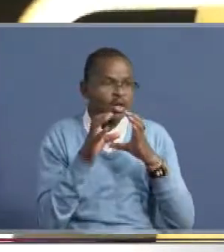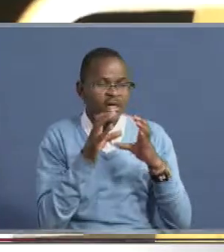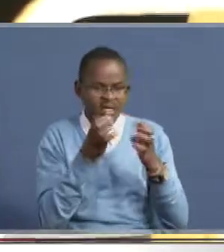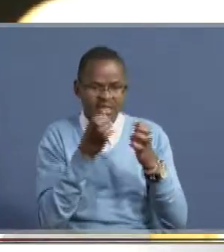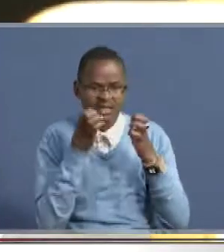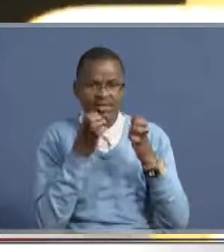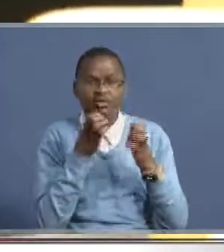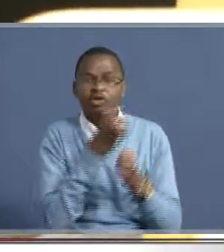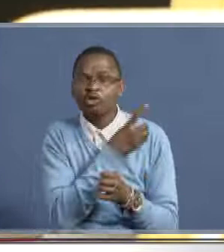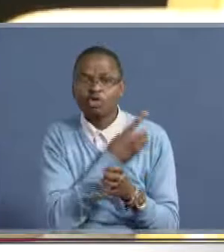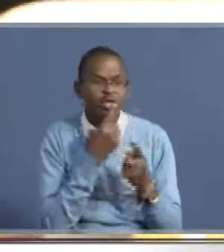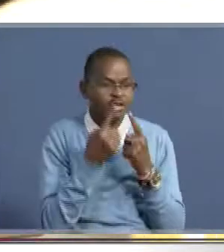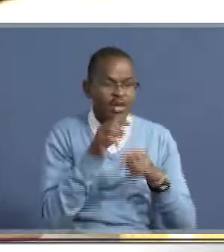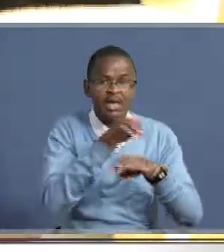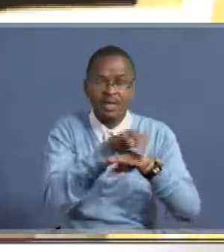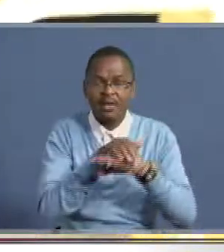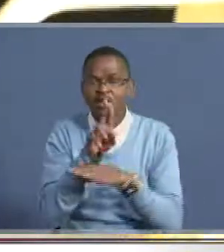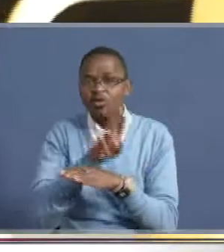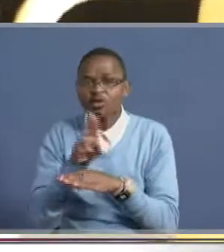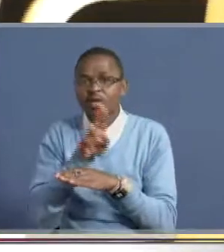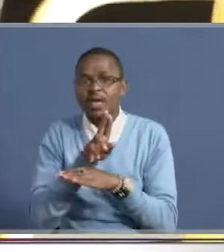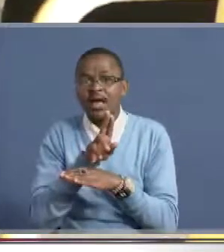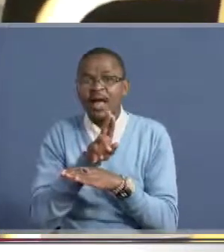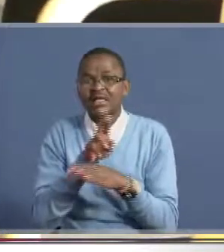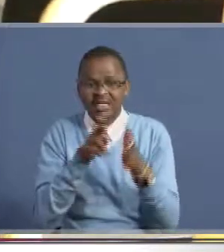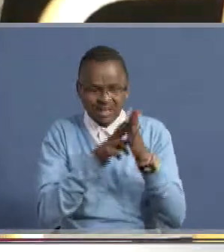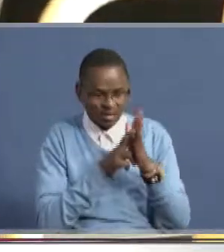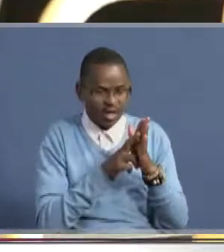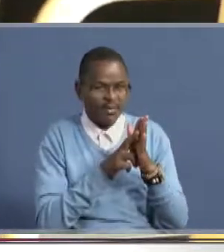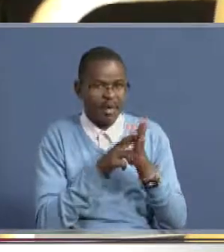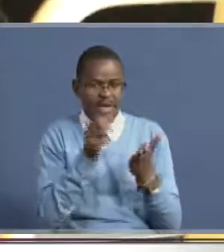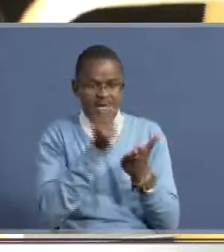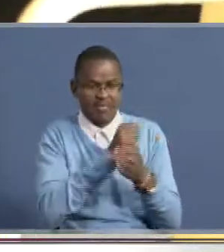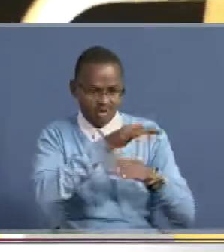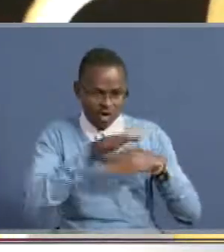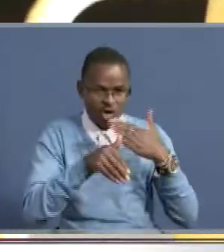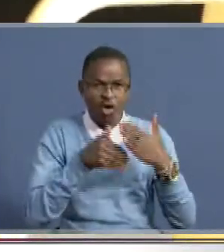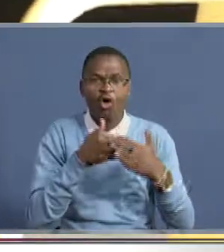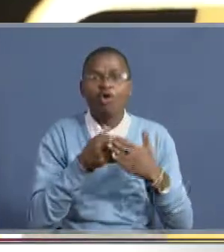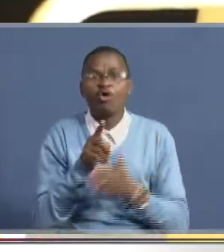very well, Dr. Hernandez speaks English as it was used as a prerequisite for hiring all of them.